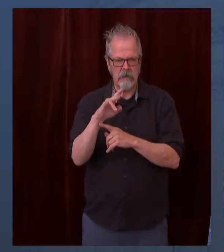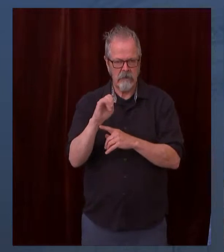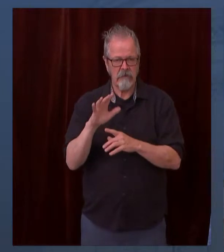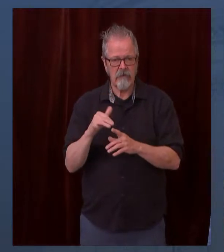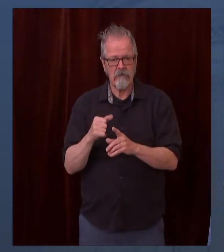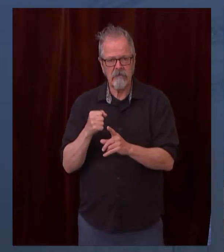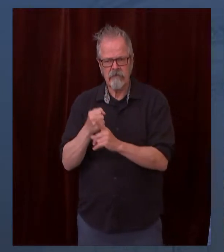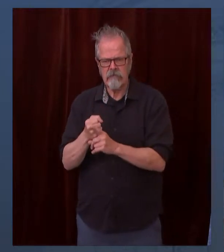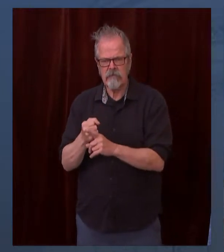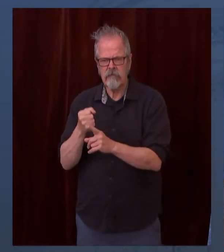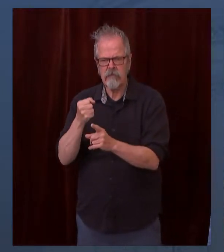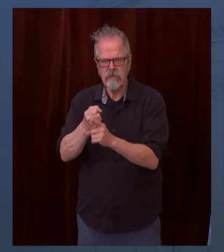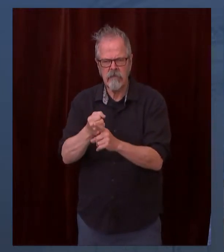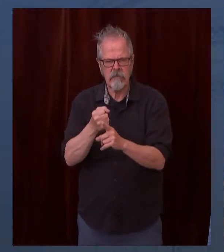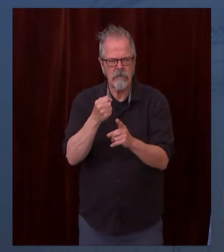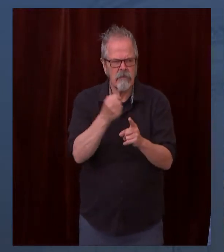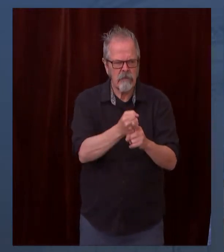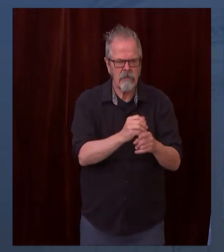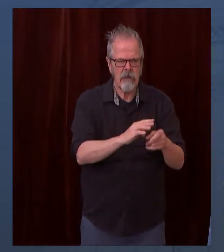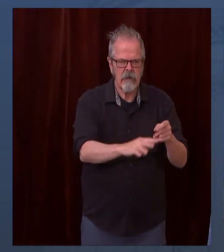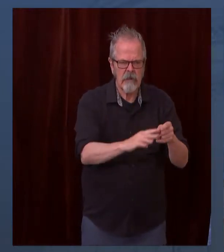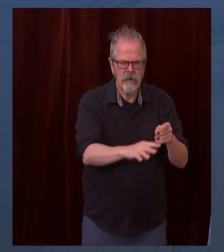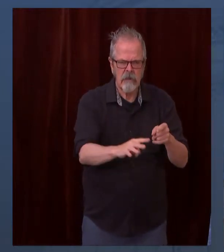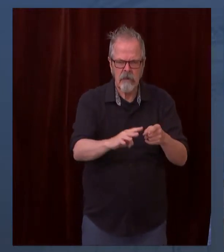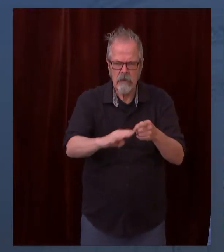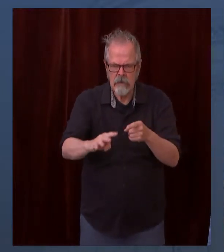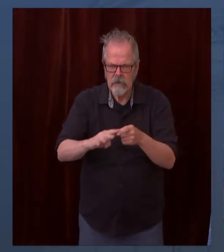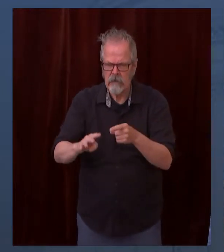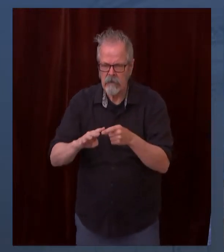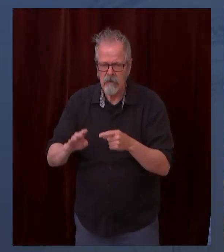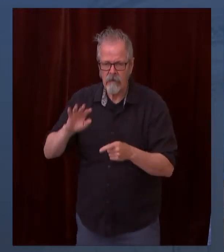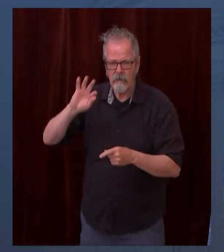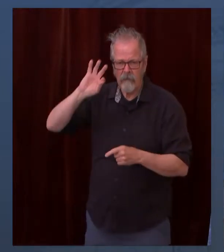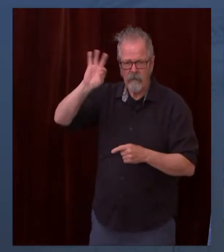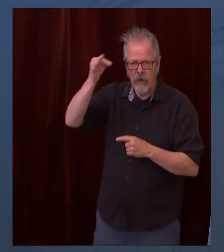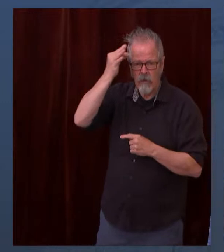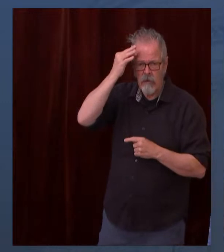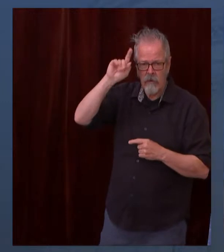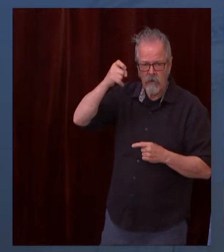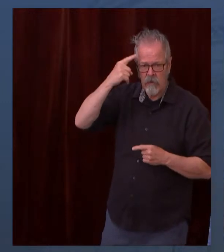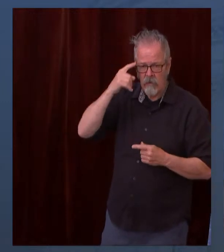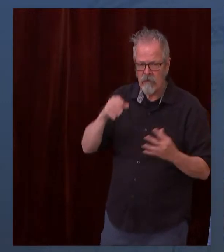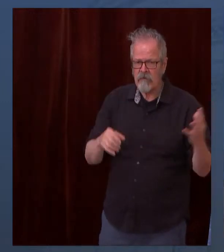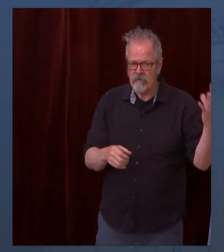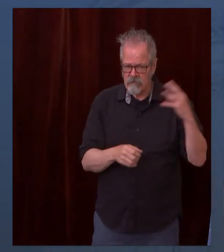reason to believe there is any imminent threat of health to Washingtonians. That's good news.